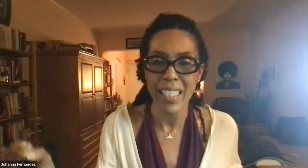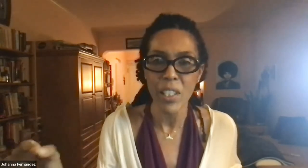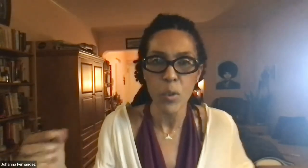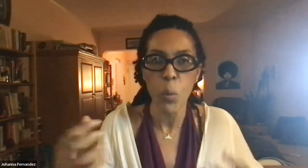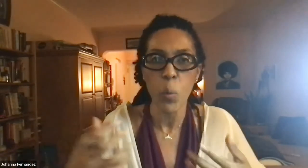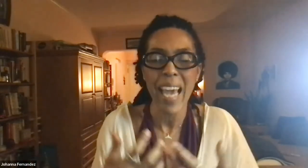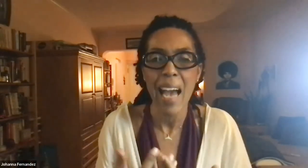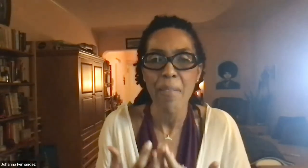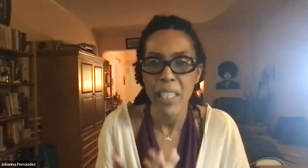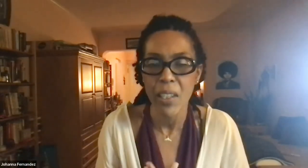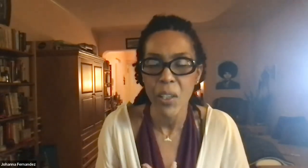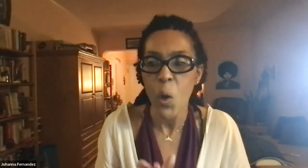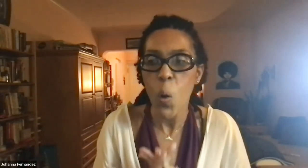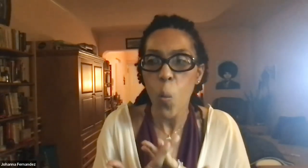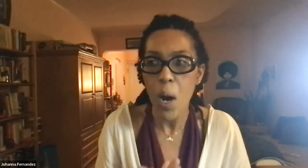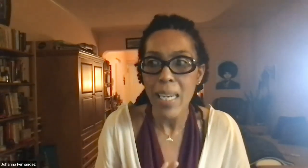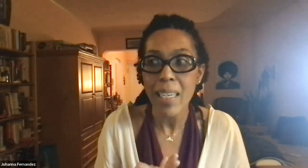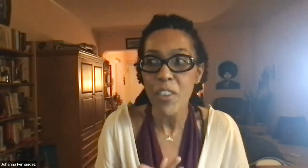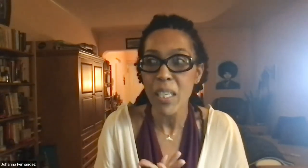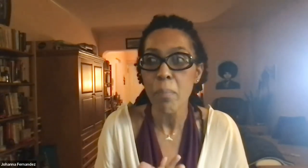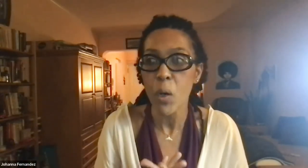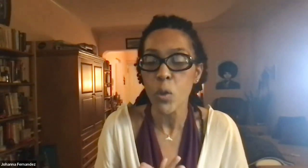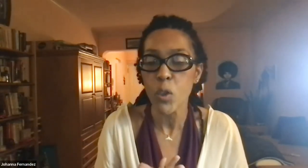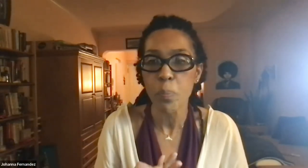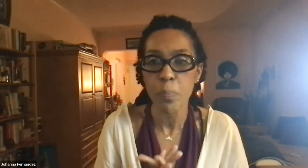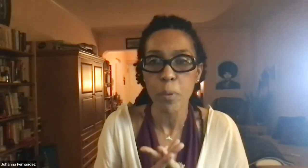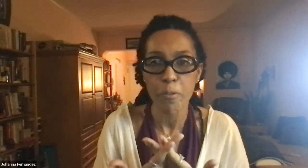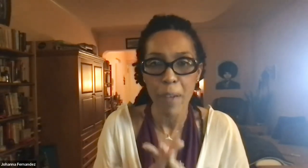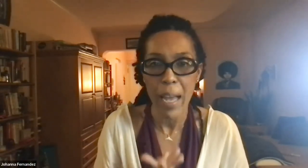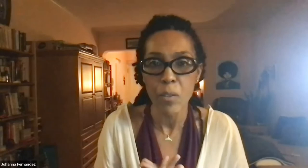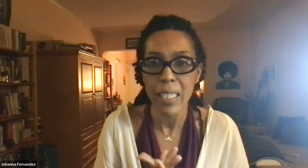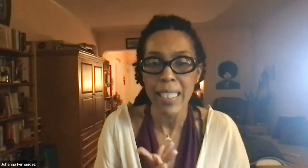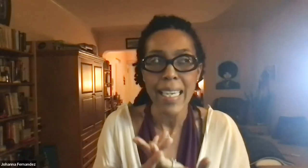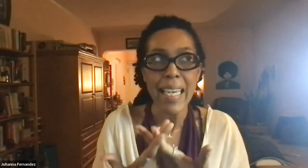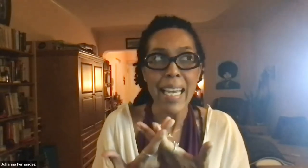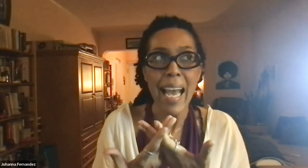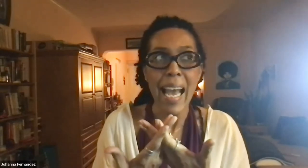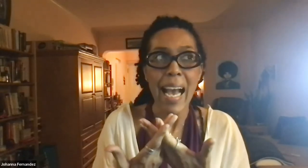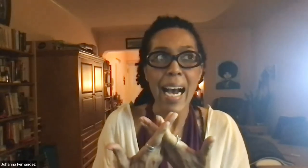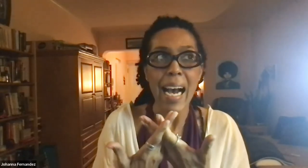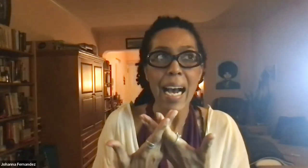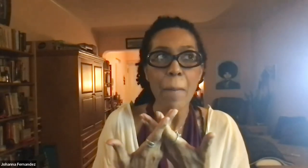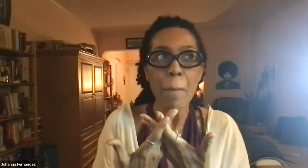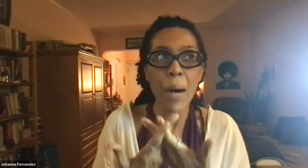Rican Latinos. So we have here one of the most profoundly